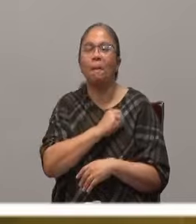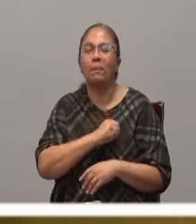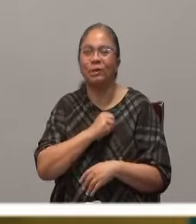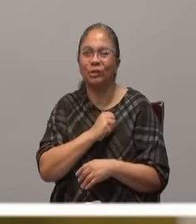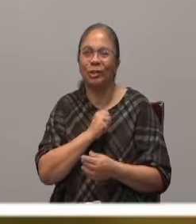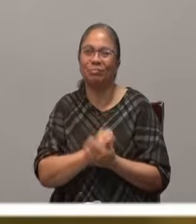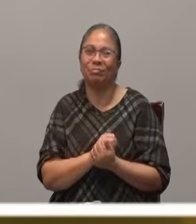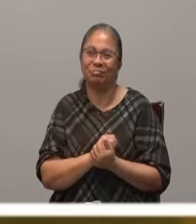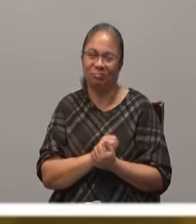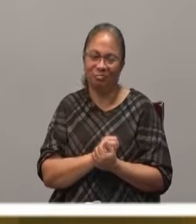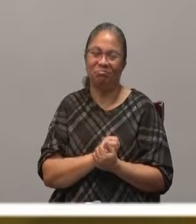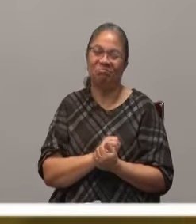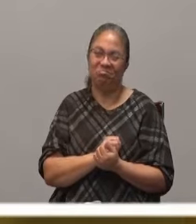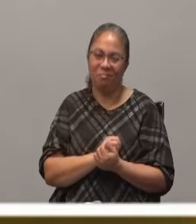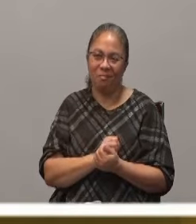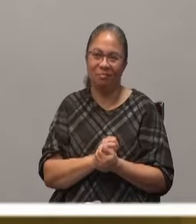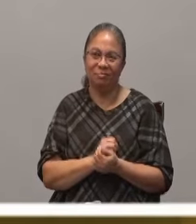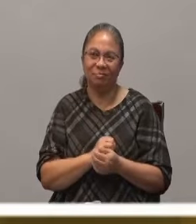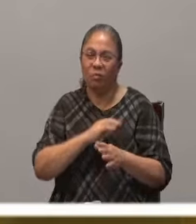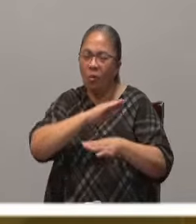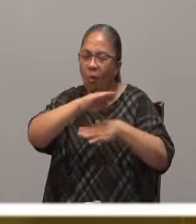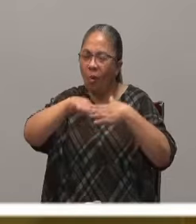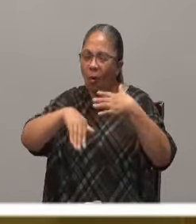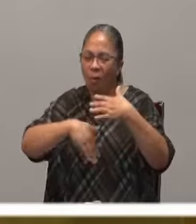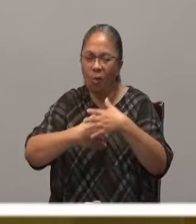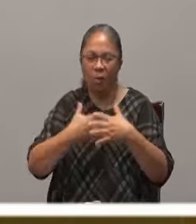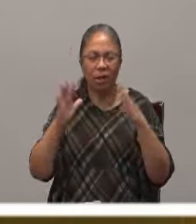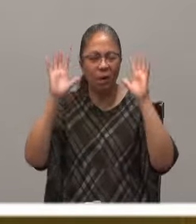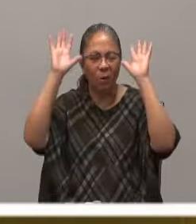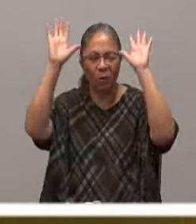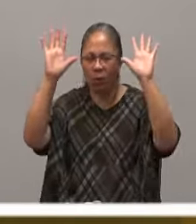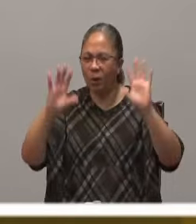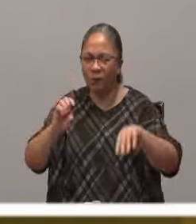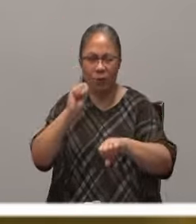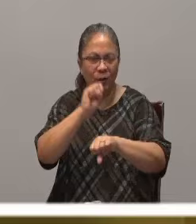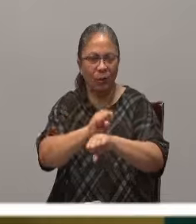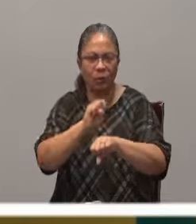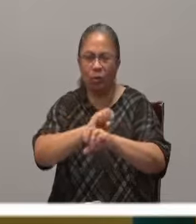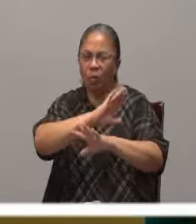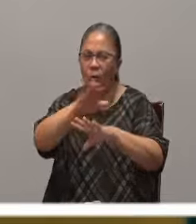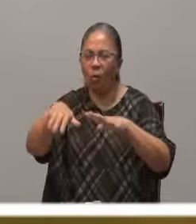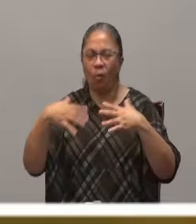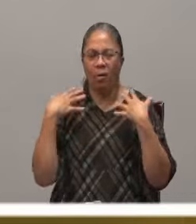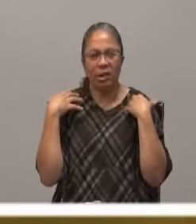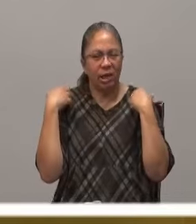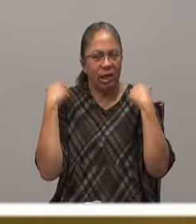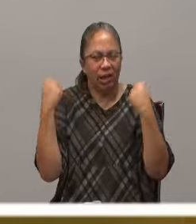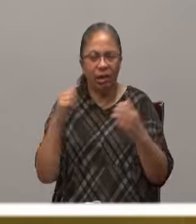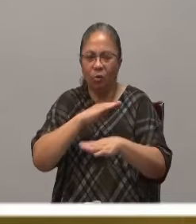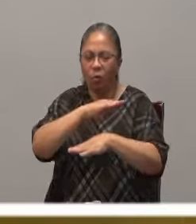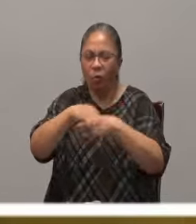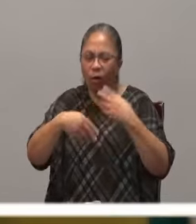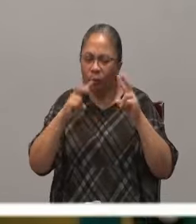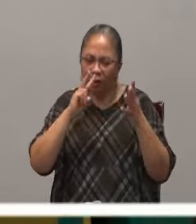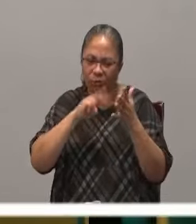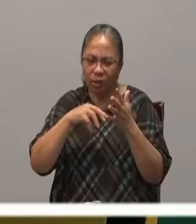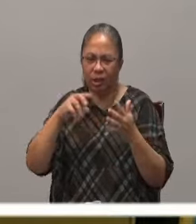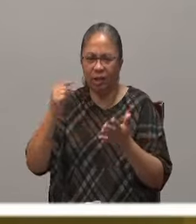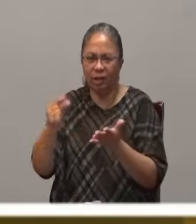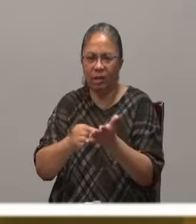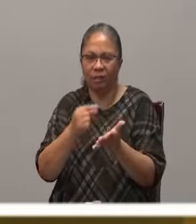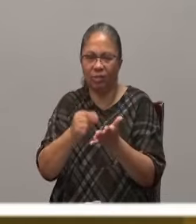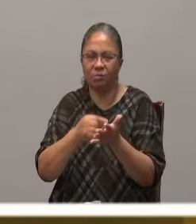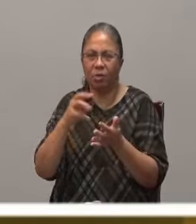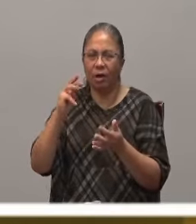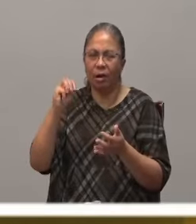All the healings, all of the miracles, all of the everything else that we see in Mark's gospel that we will be reading this